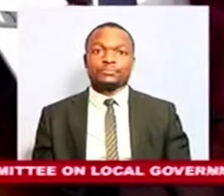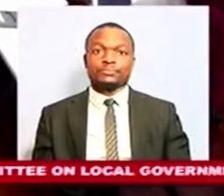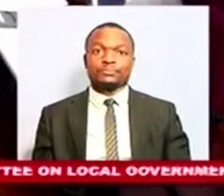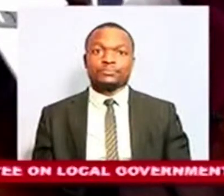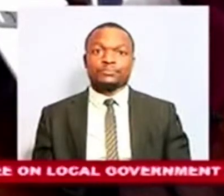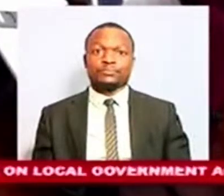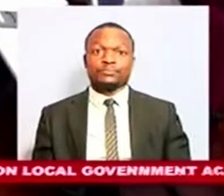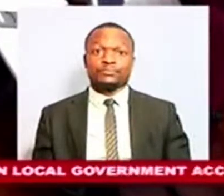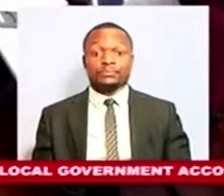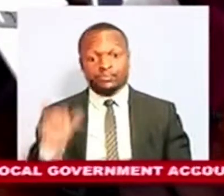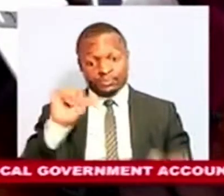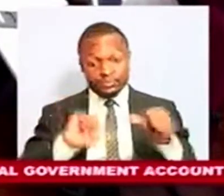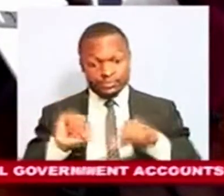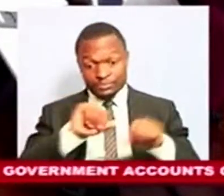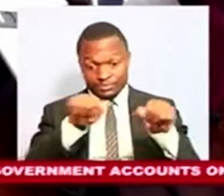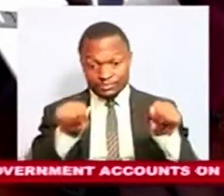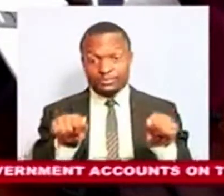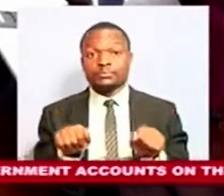yes, Auditor General.